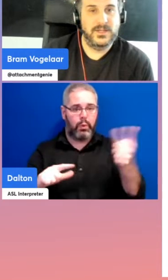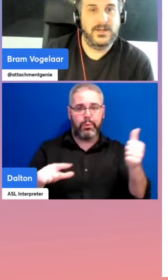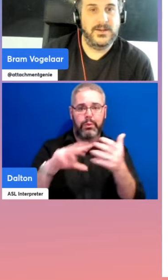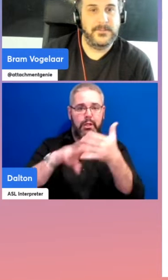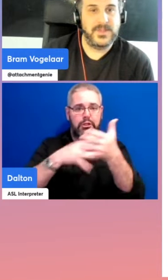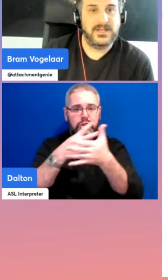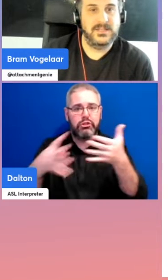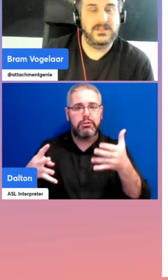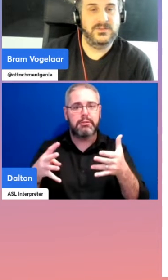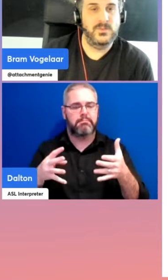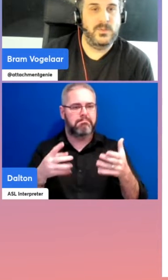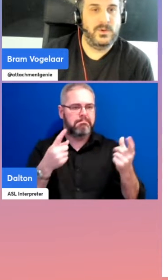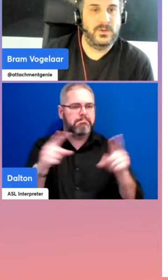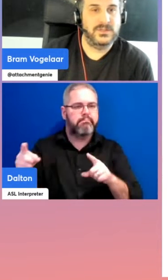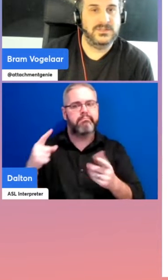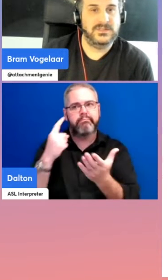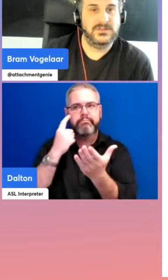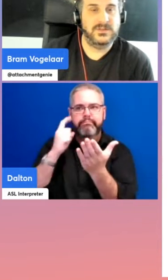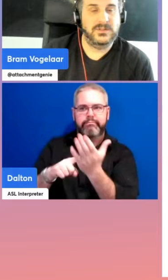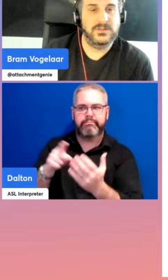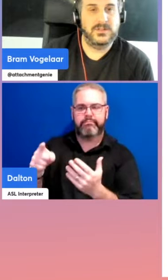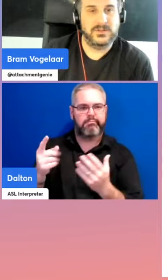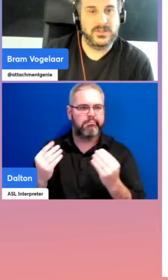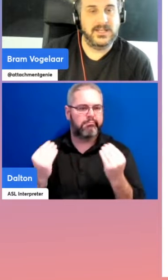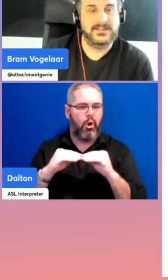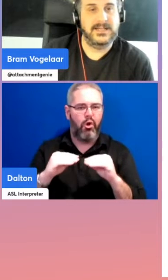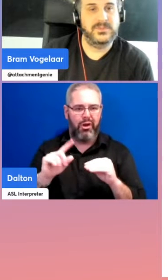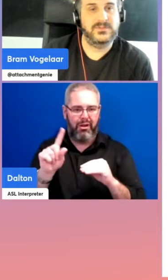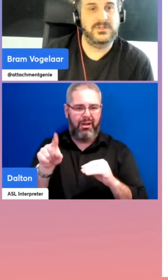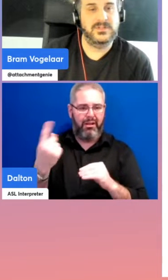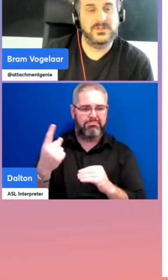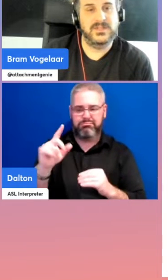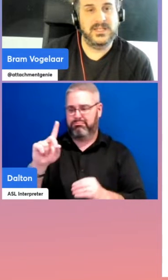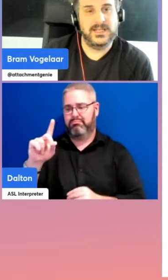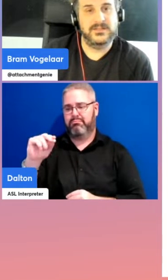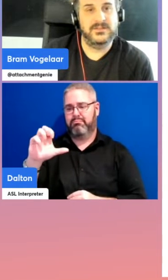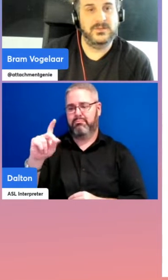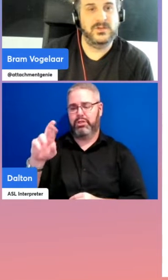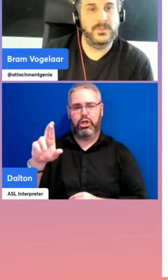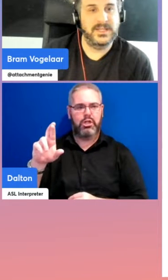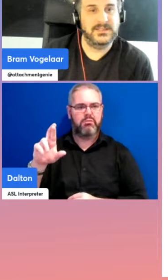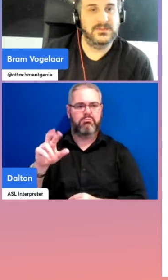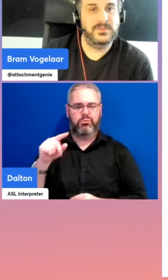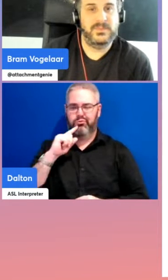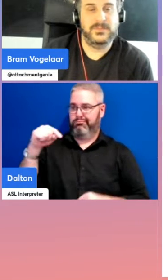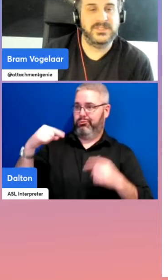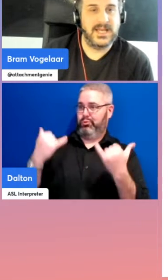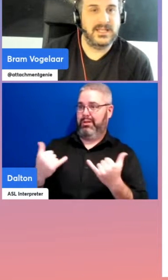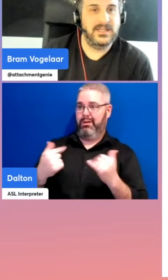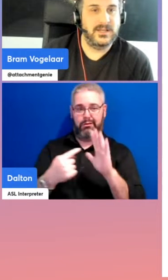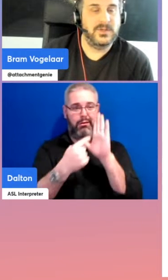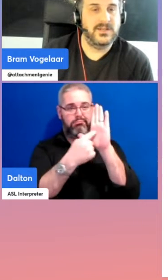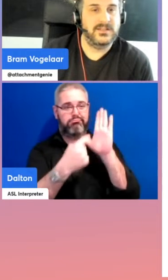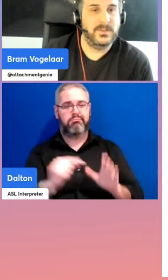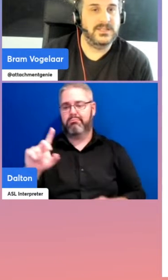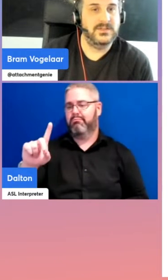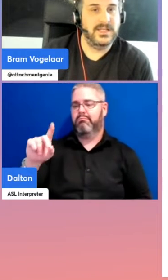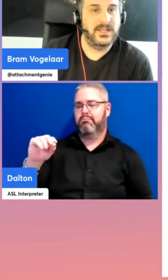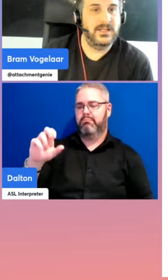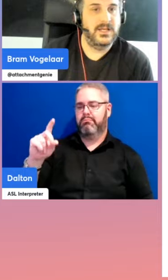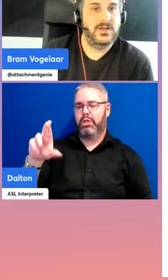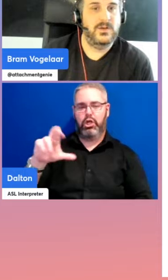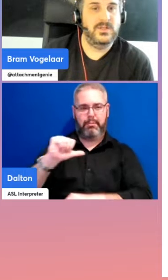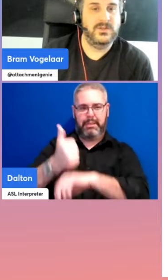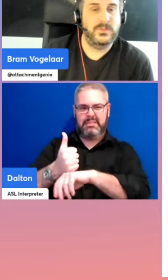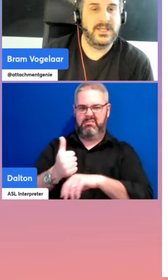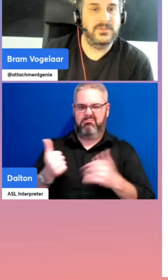Cube, it actually can do more than just Docker. Although the examples we're going to show today is Docker based, but pretty much anything I'm going to explain